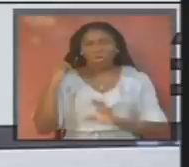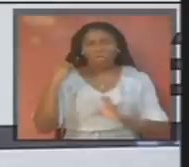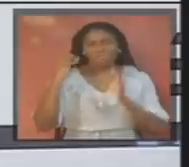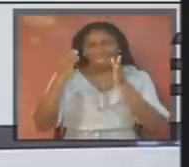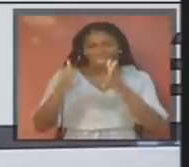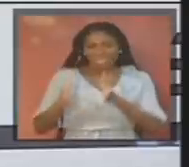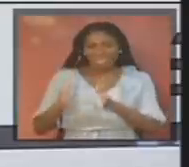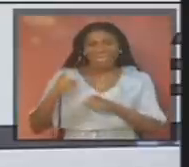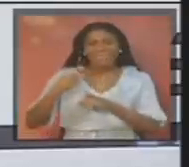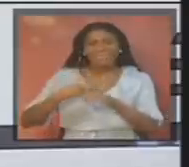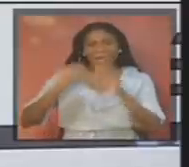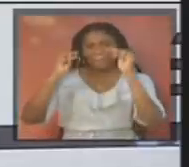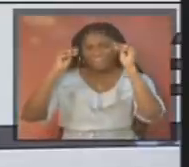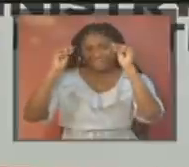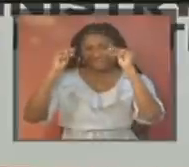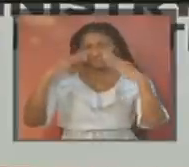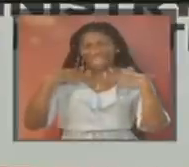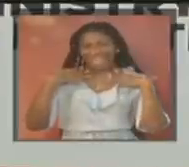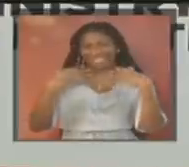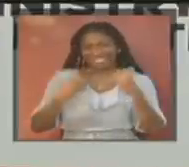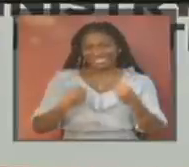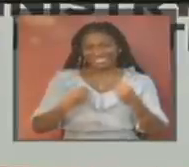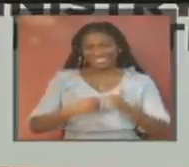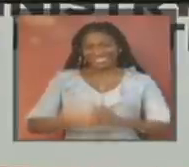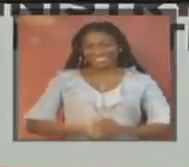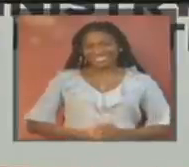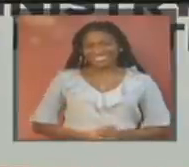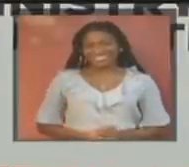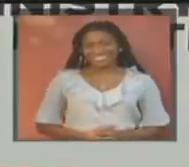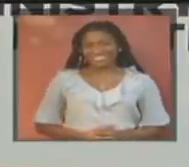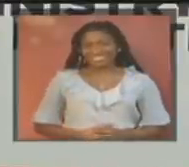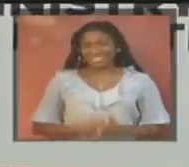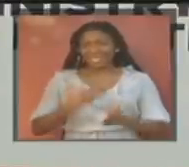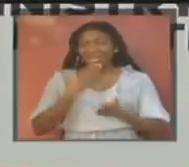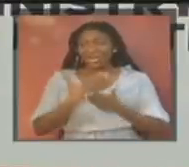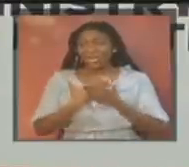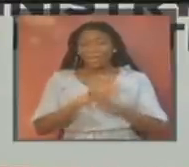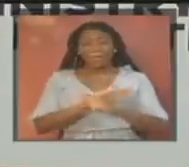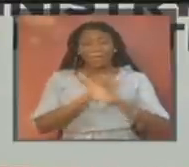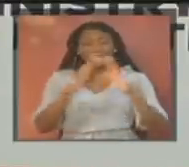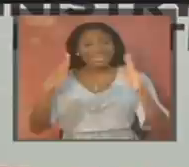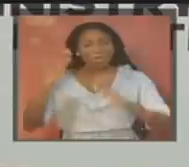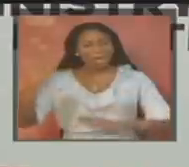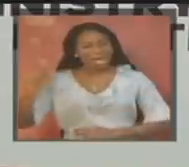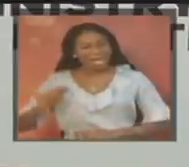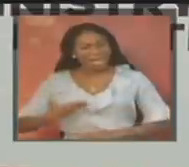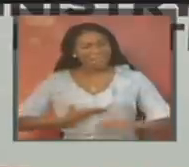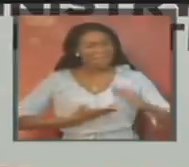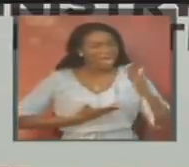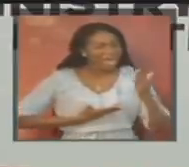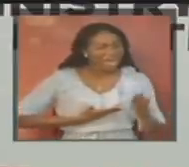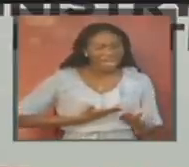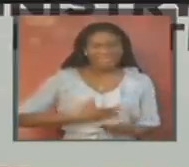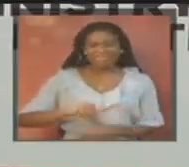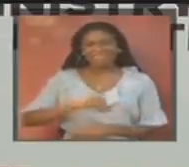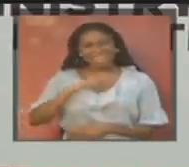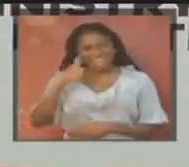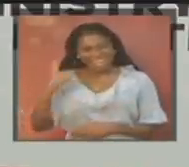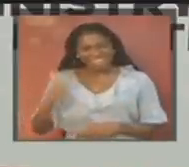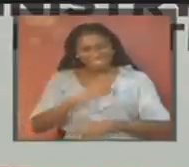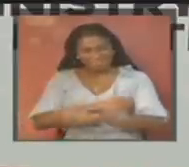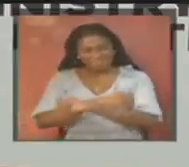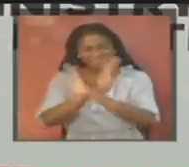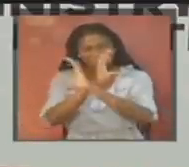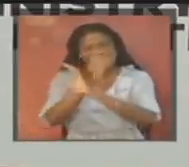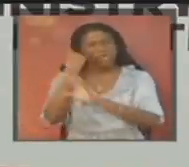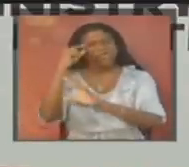Health, Al Alexander. Good morning and welcome to another Ministry of Health virtual media conference, which